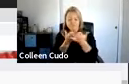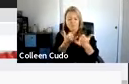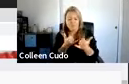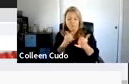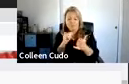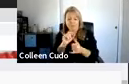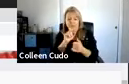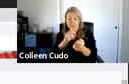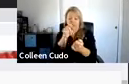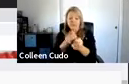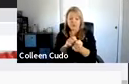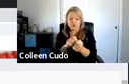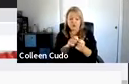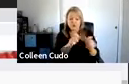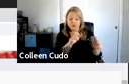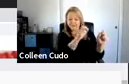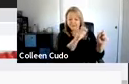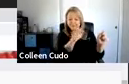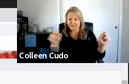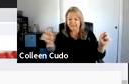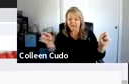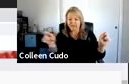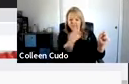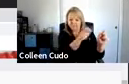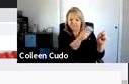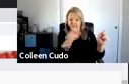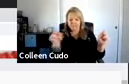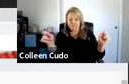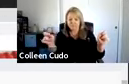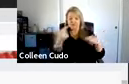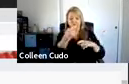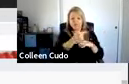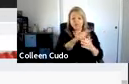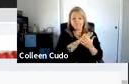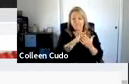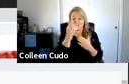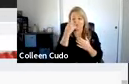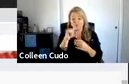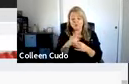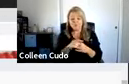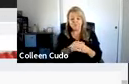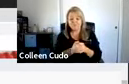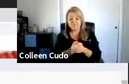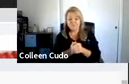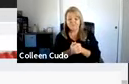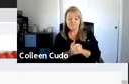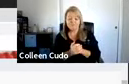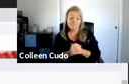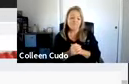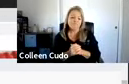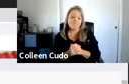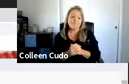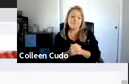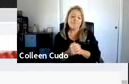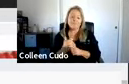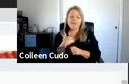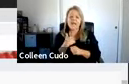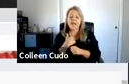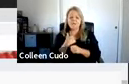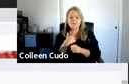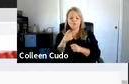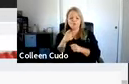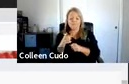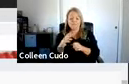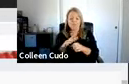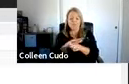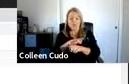particular date range. So that's a nice feature for you to look at. I'll just keep it at the full